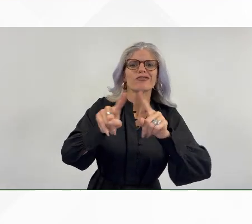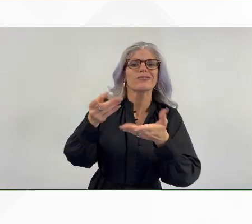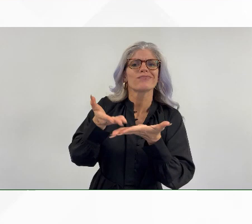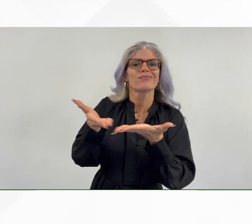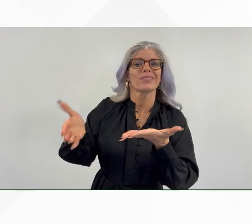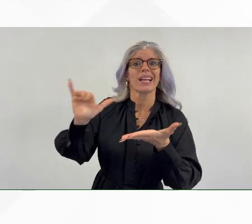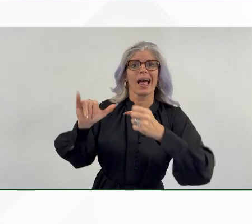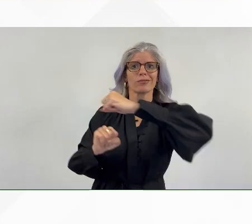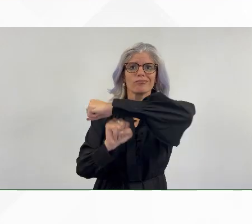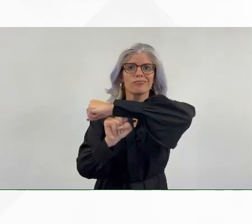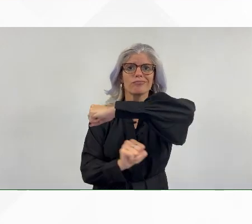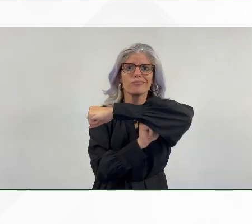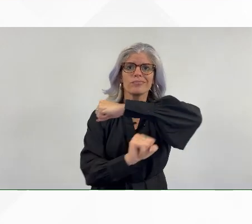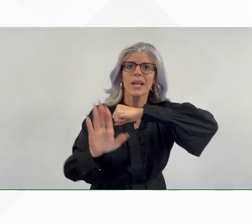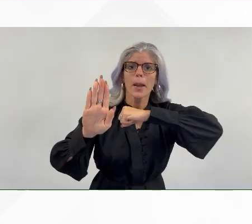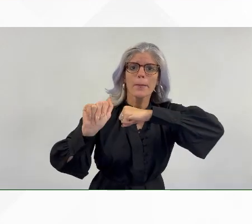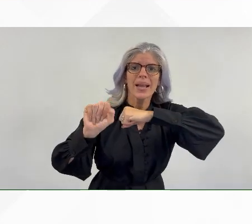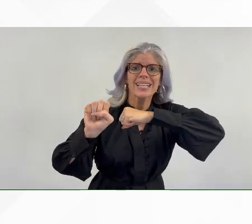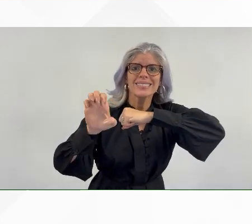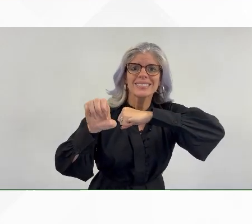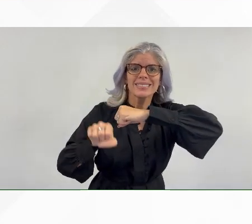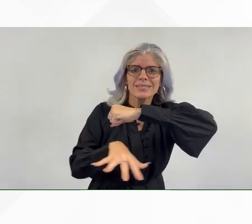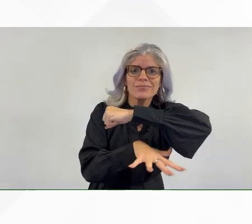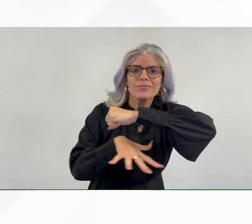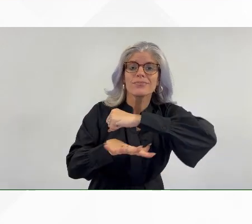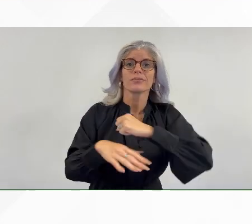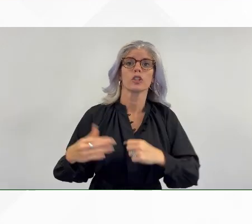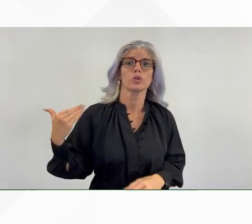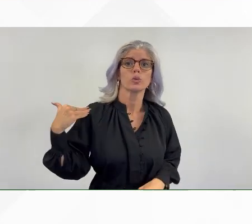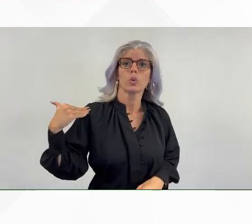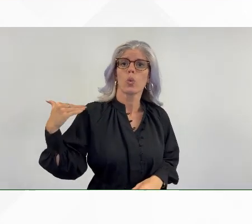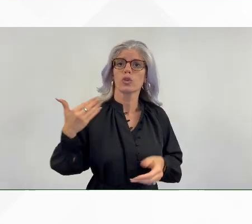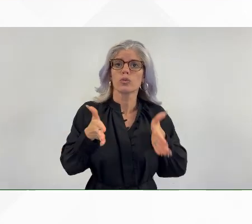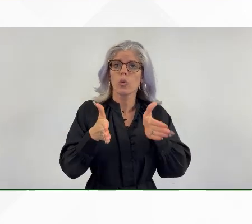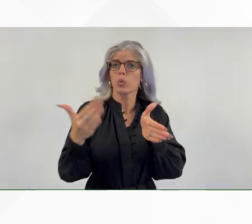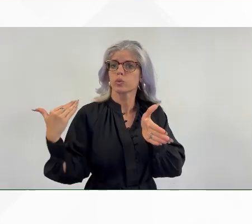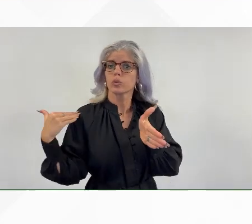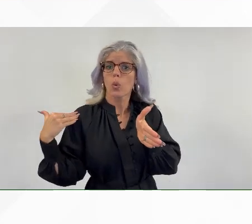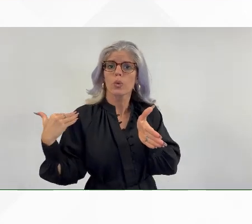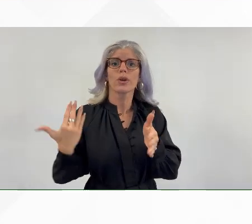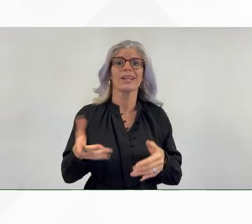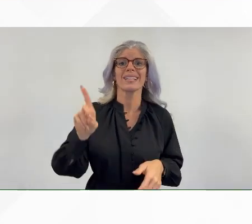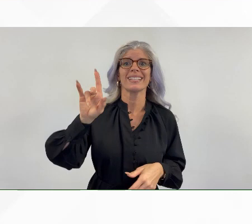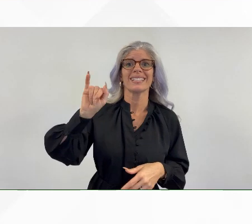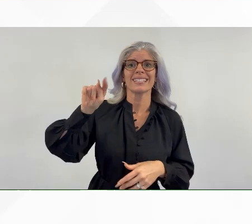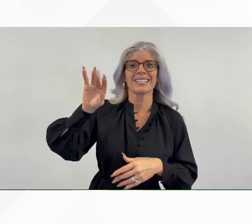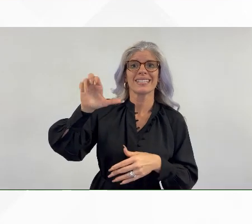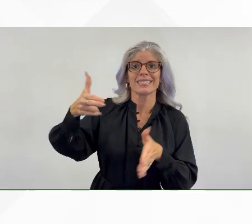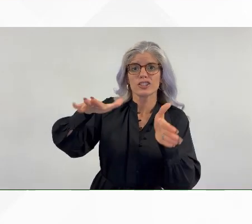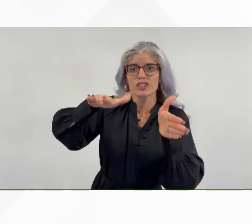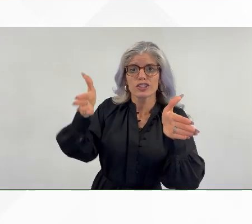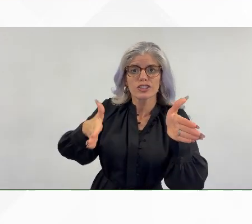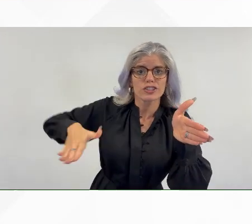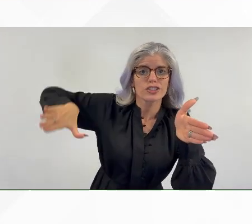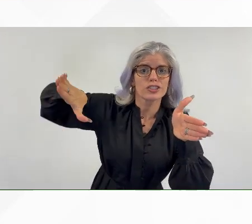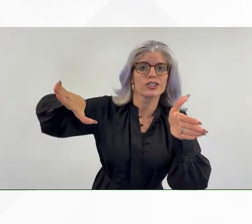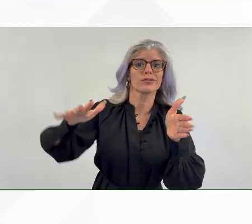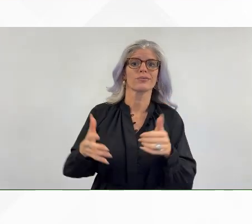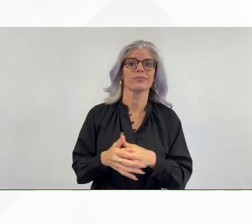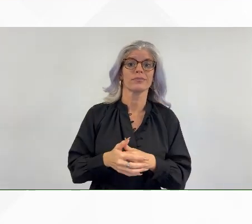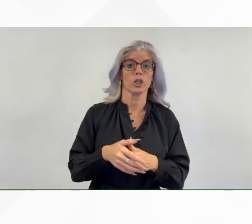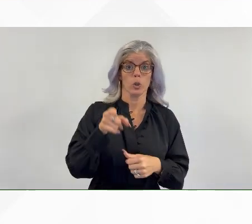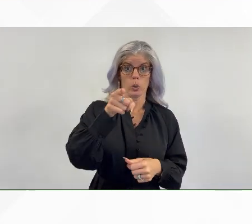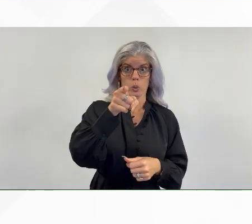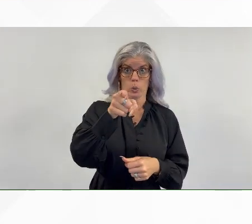ditches. You, the applicant, must ensure that the road is maintained prior to the disaster. Only repairs of